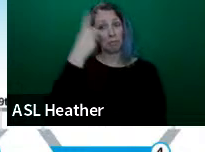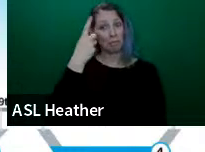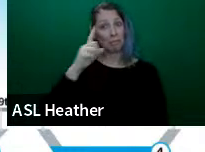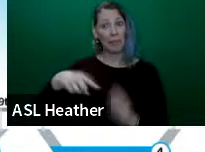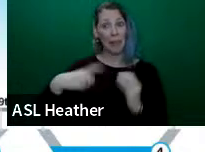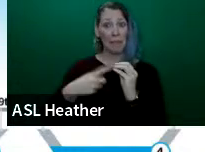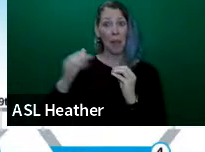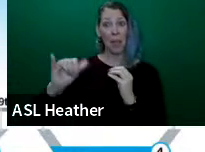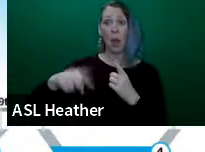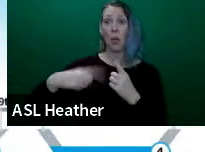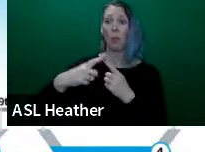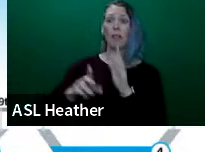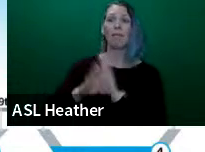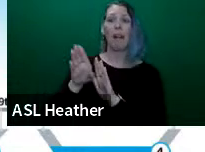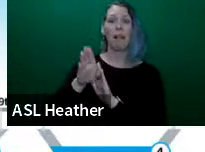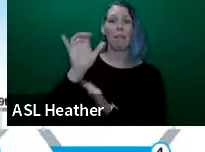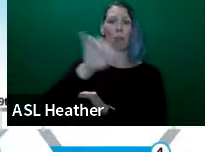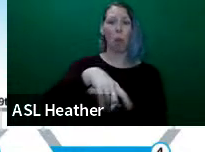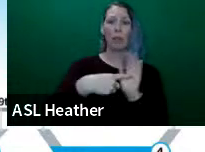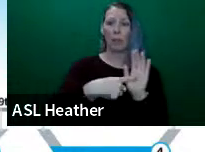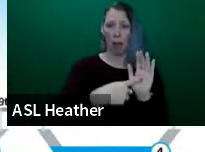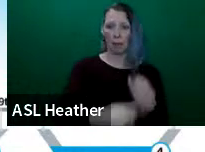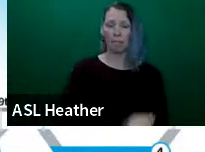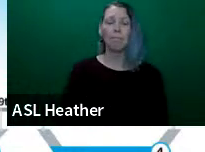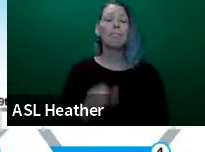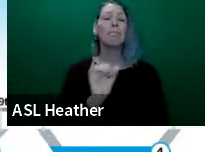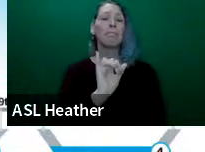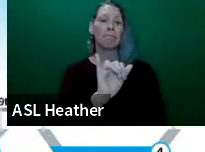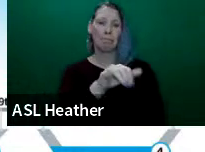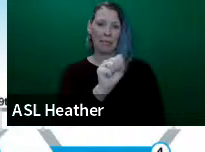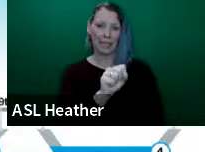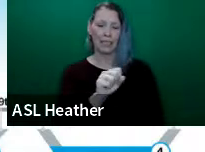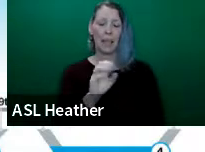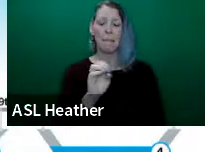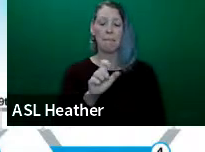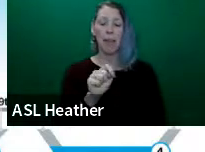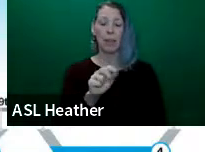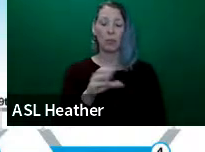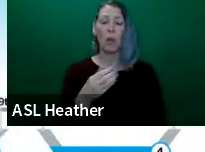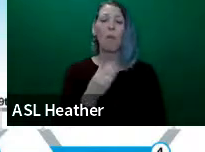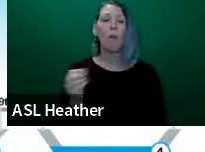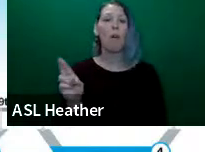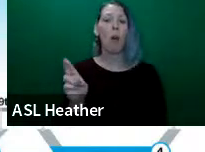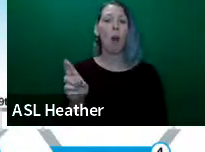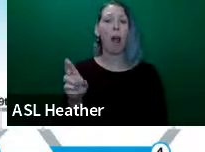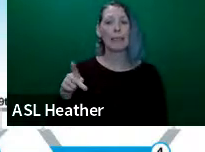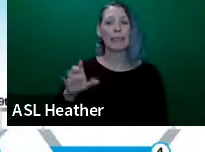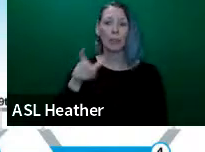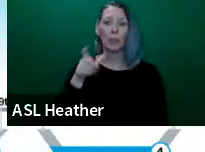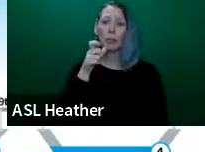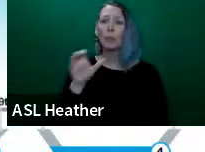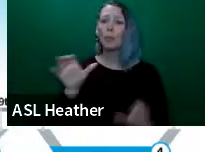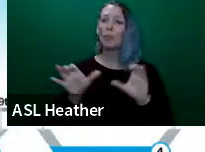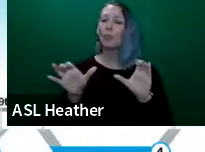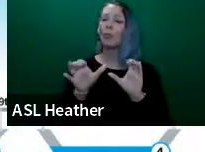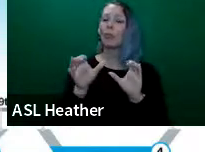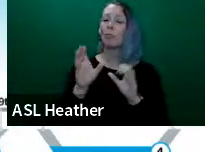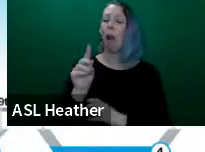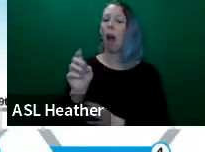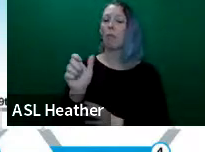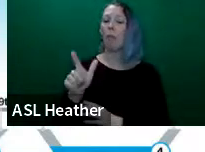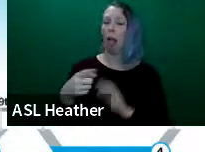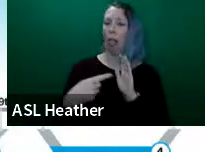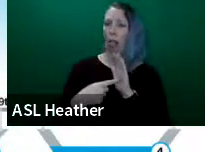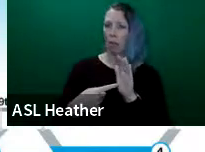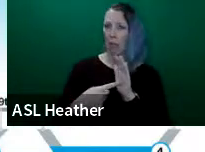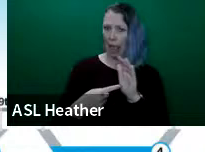were developing the models. So yes, so Metro and RTC are the ones who run the travel demand model, and they are predicting kind of,